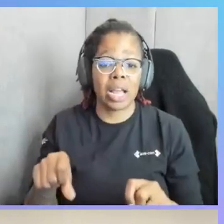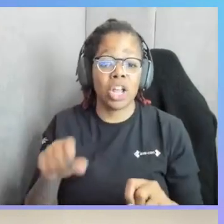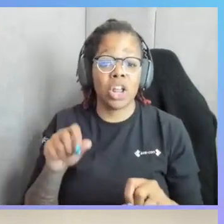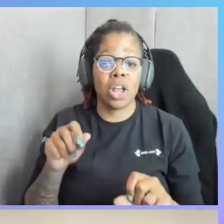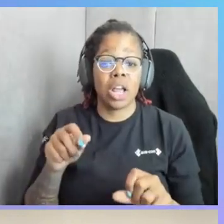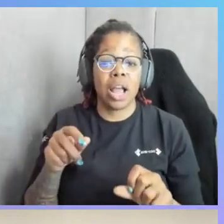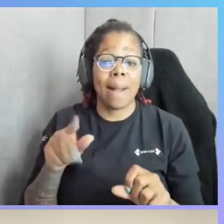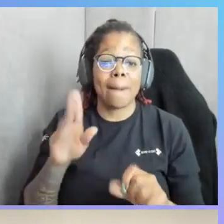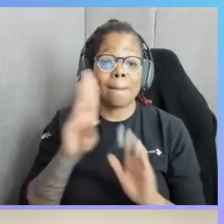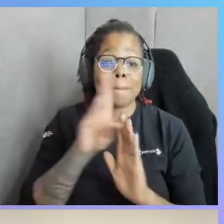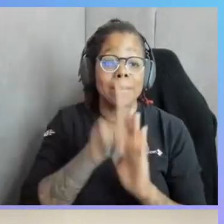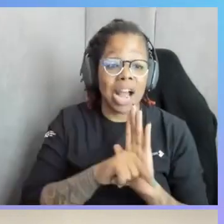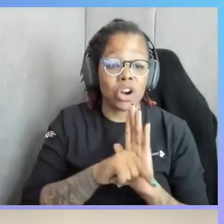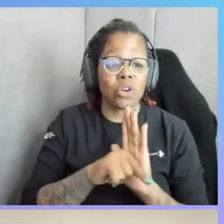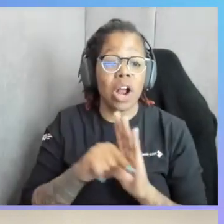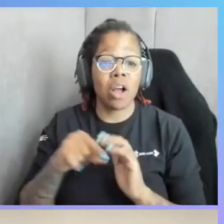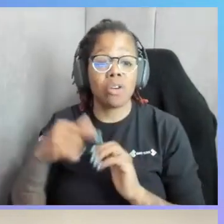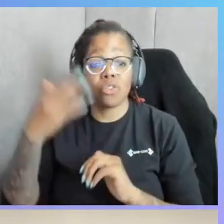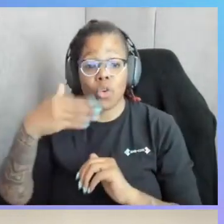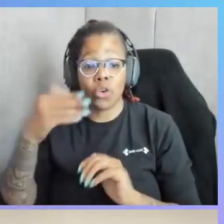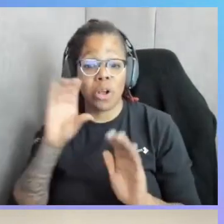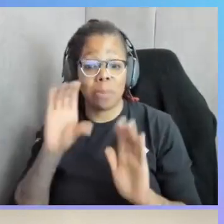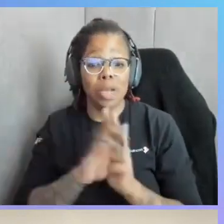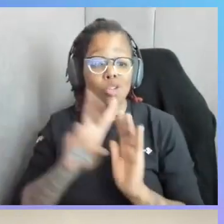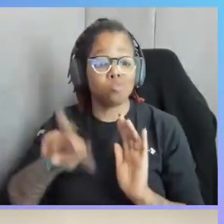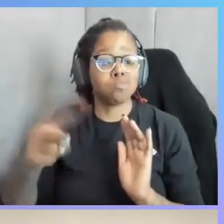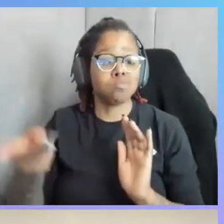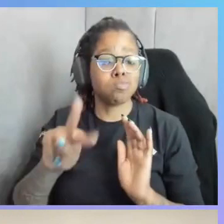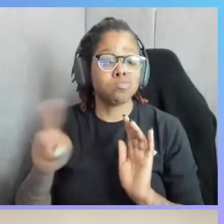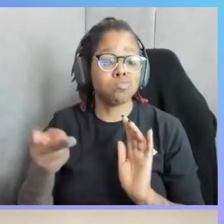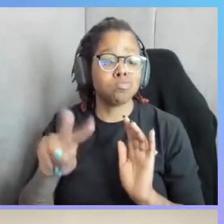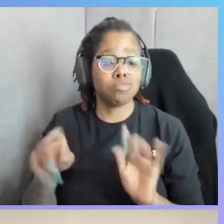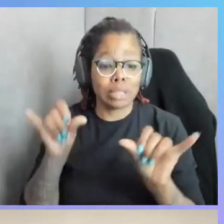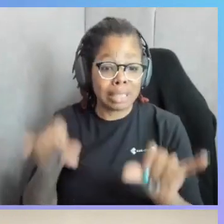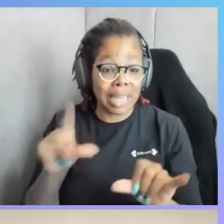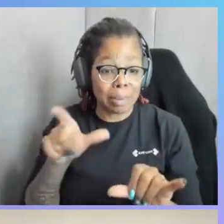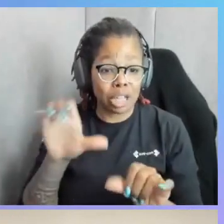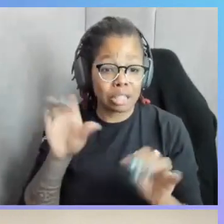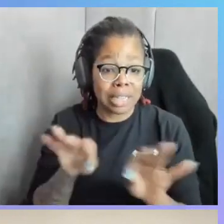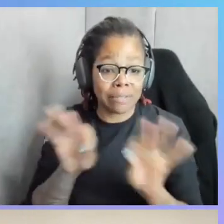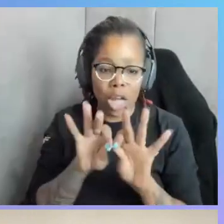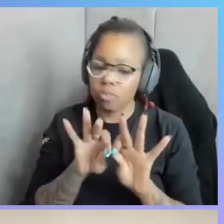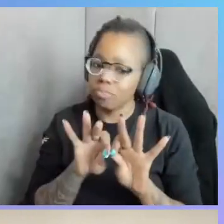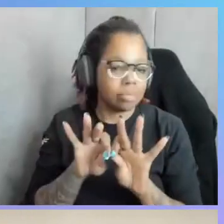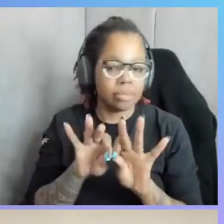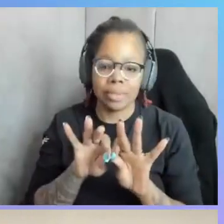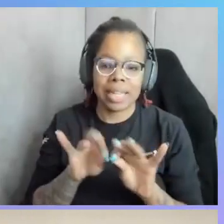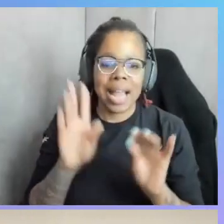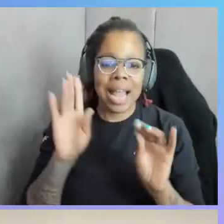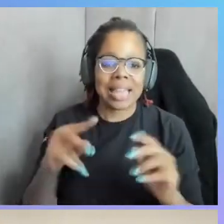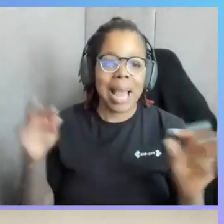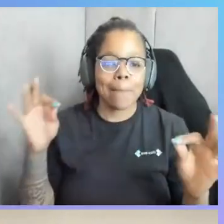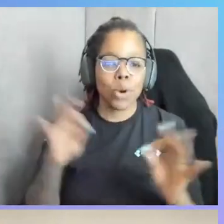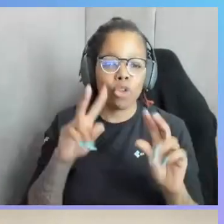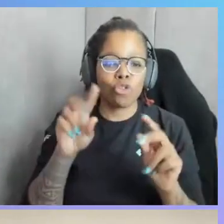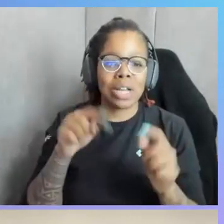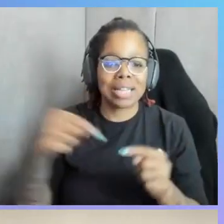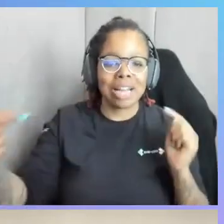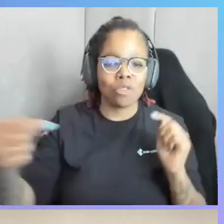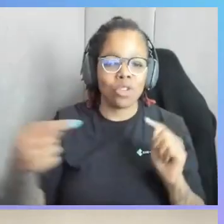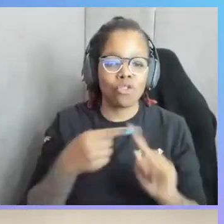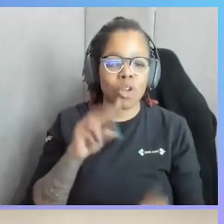foreground and background colors and expect the same LC value. That perfect inverse property from